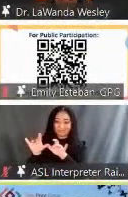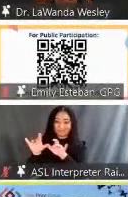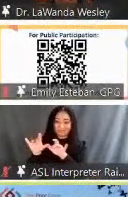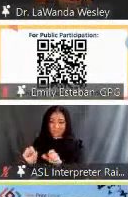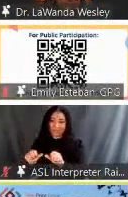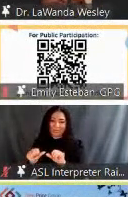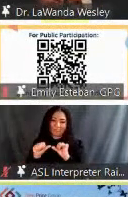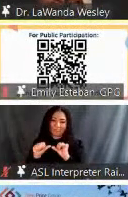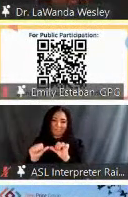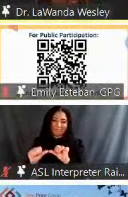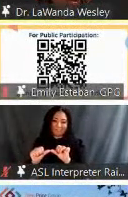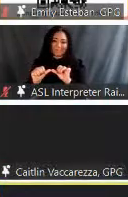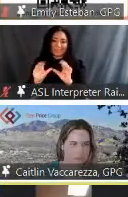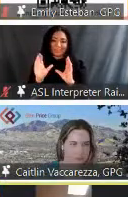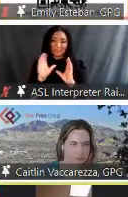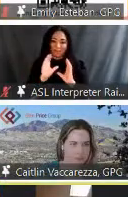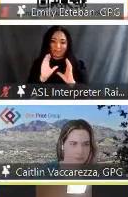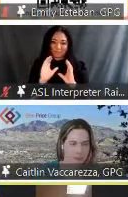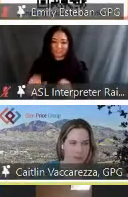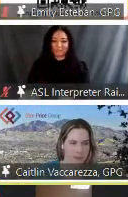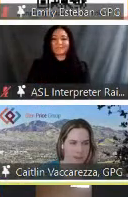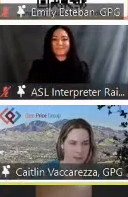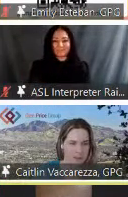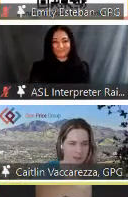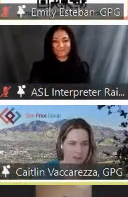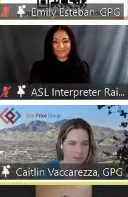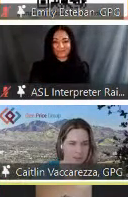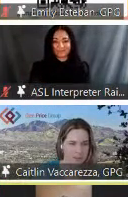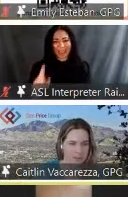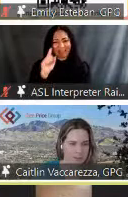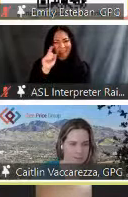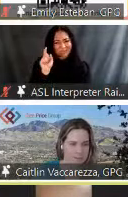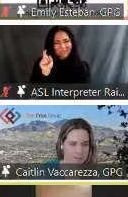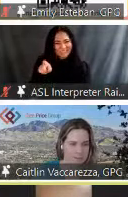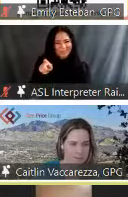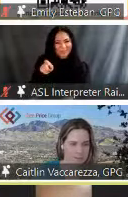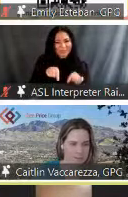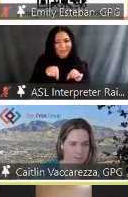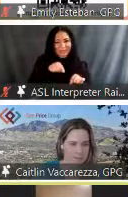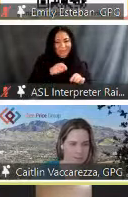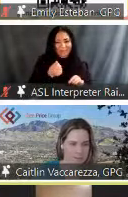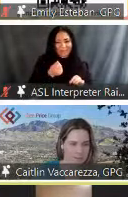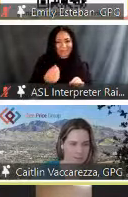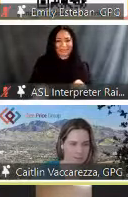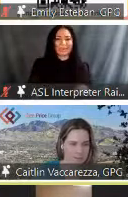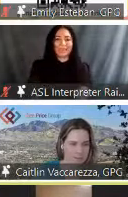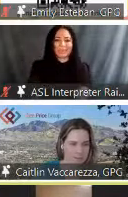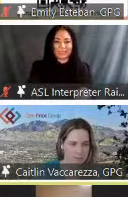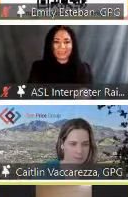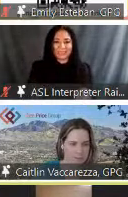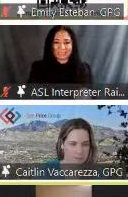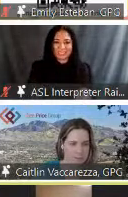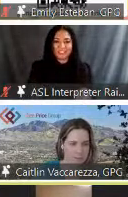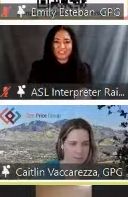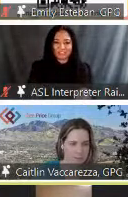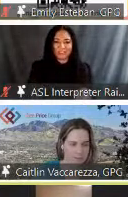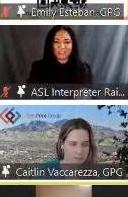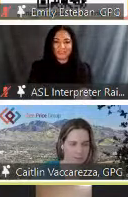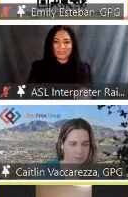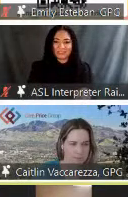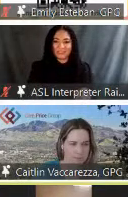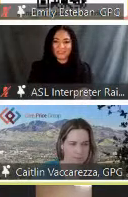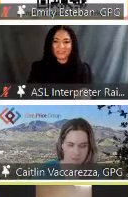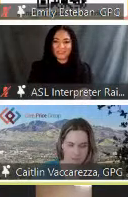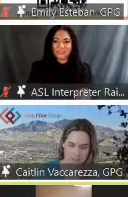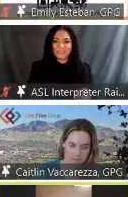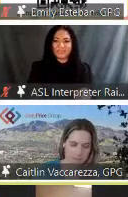moving. Sure. I think we just still need to back up a little bit and just think about who we're really talking about. We're talking